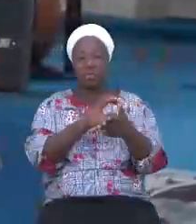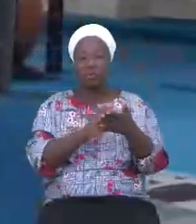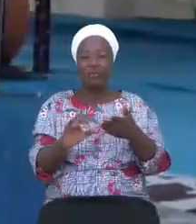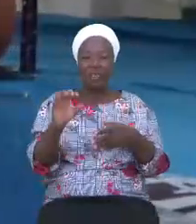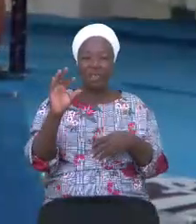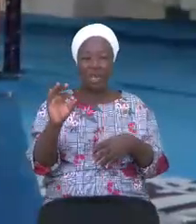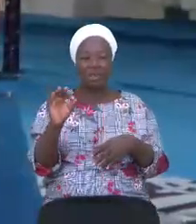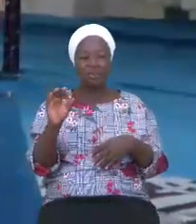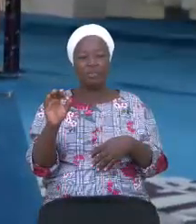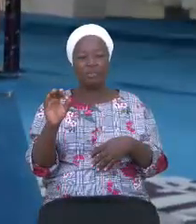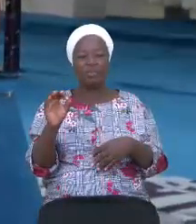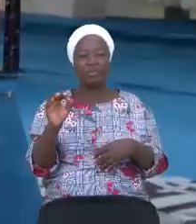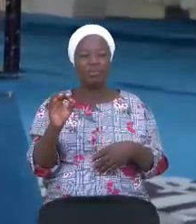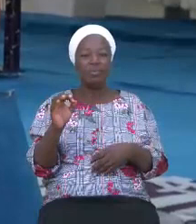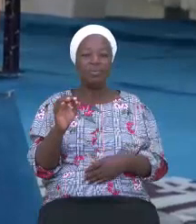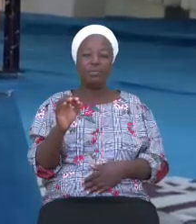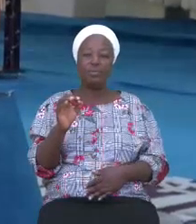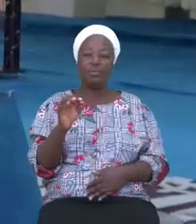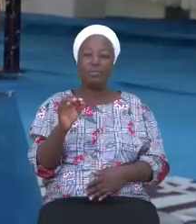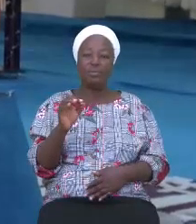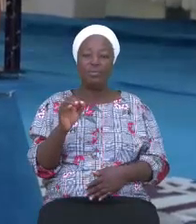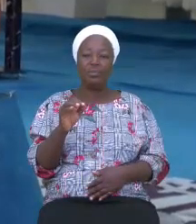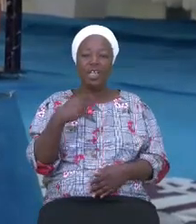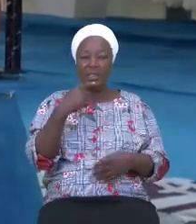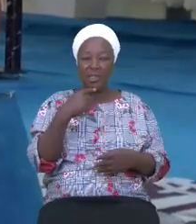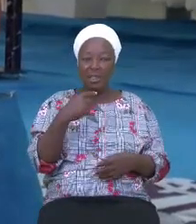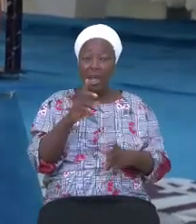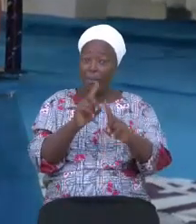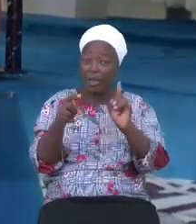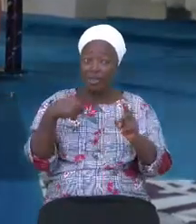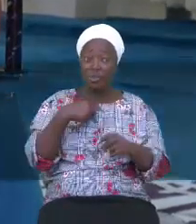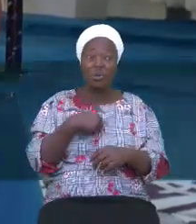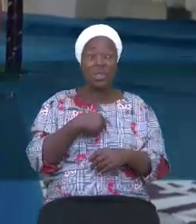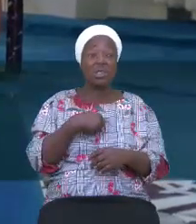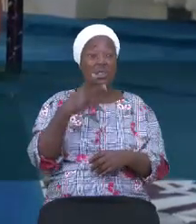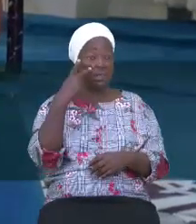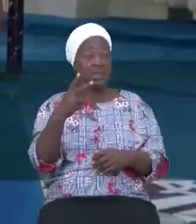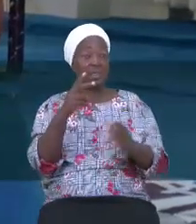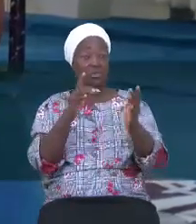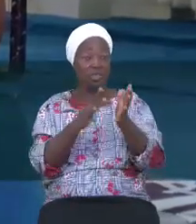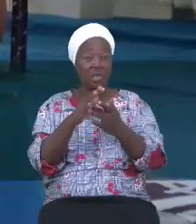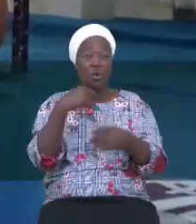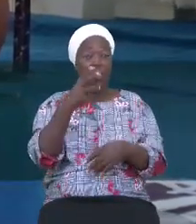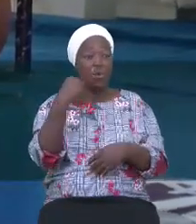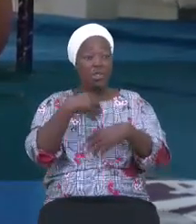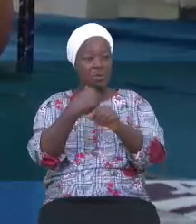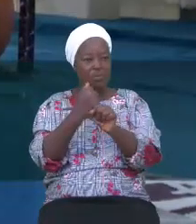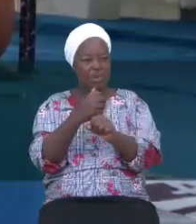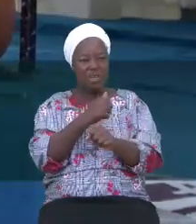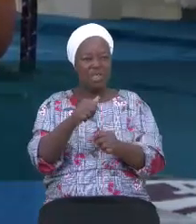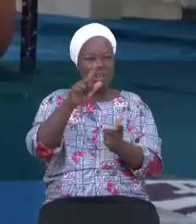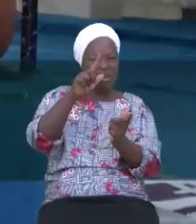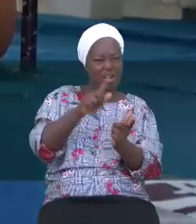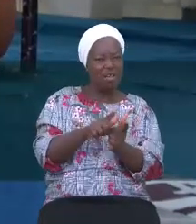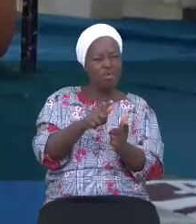2, we're looking at verse 9. It says, but we see Jesus, who was made a little